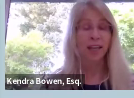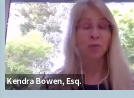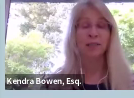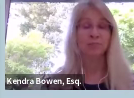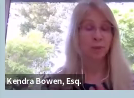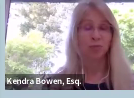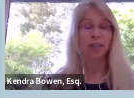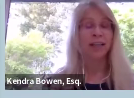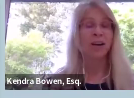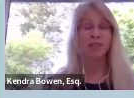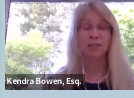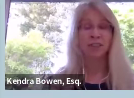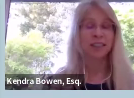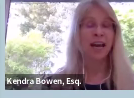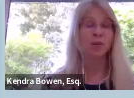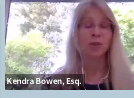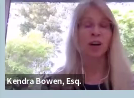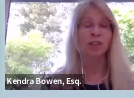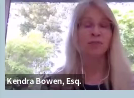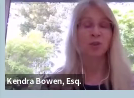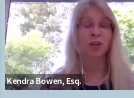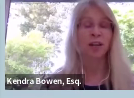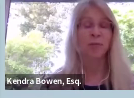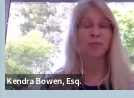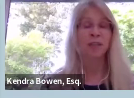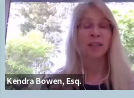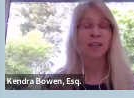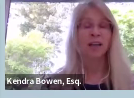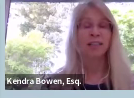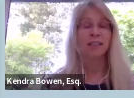a blank one or print it out and fill it out with all of your